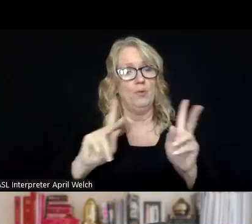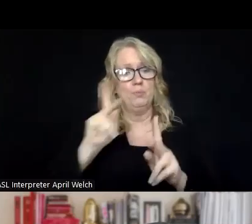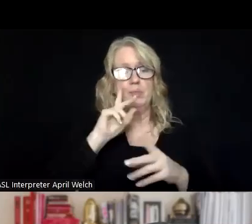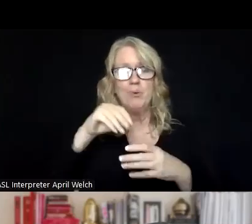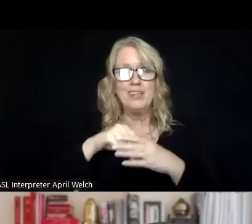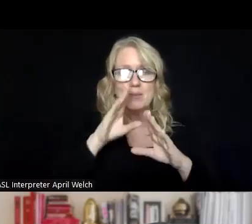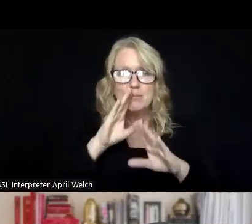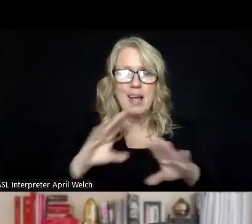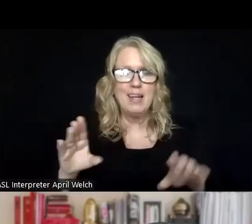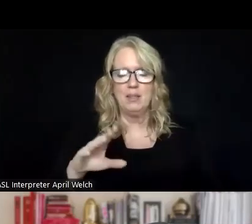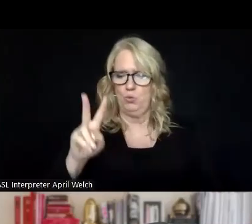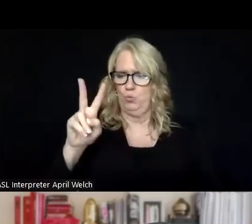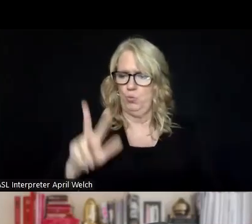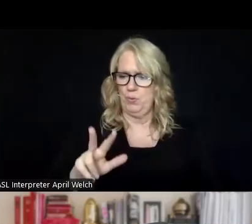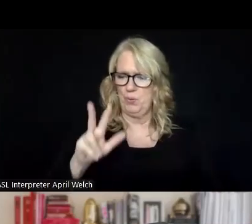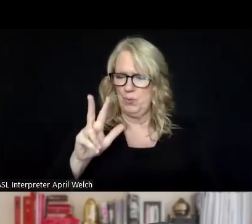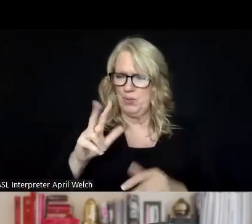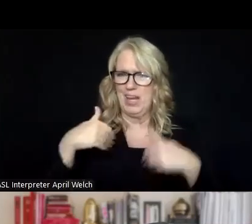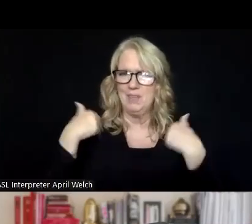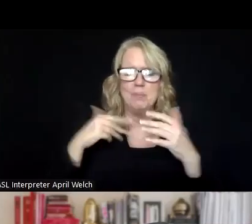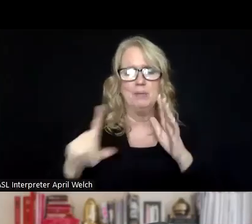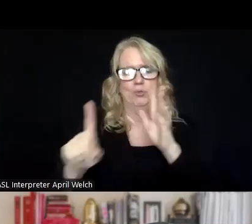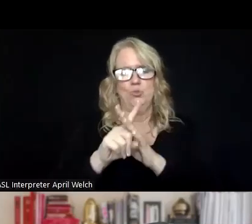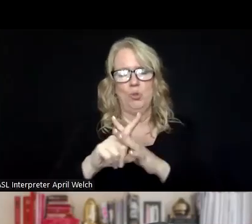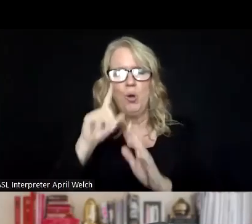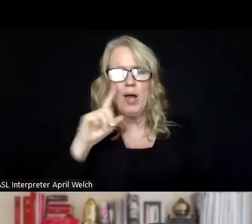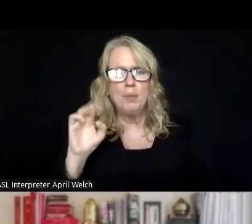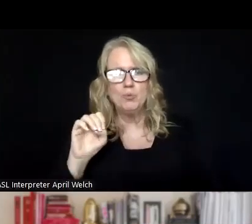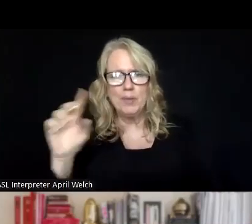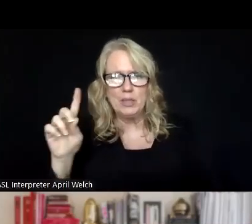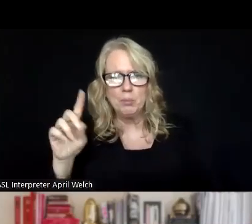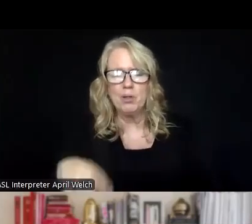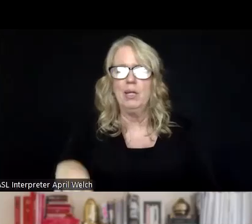silence. 2/3 of adolescents who show up to the emergency department